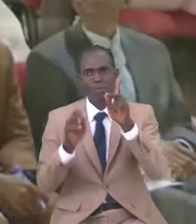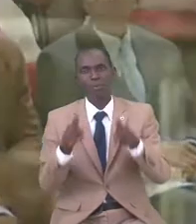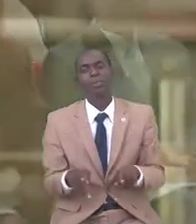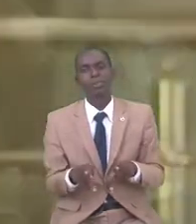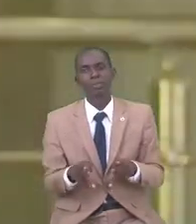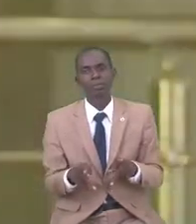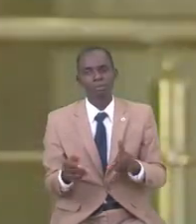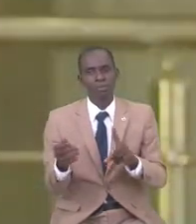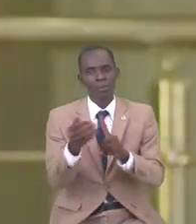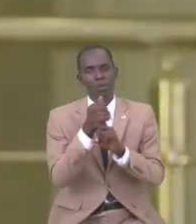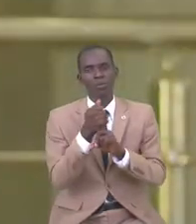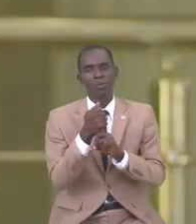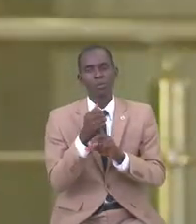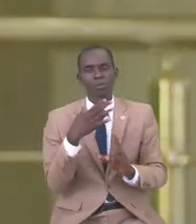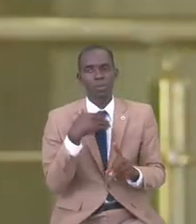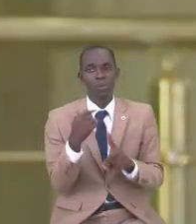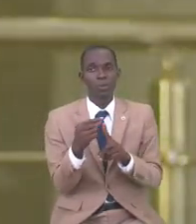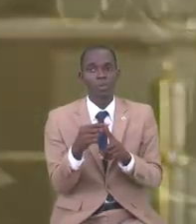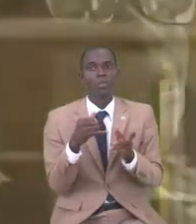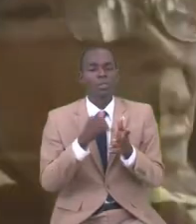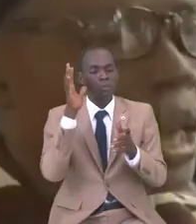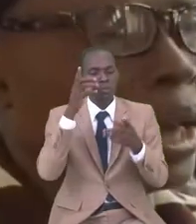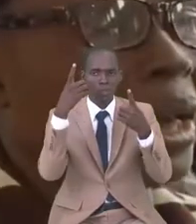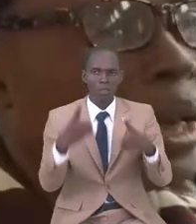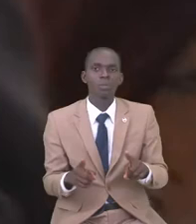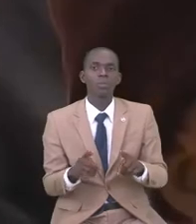words, it will happen.